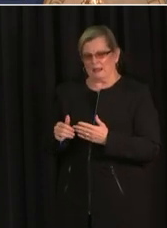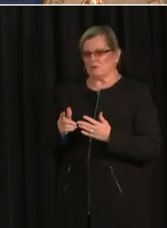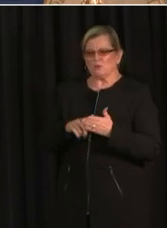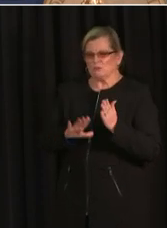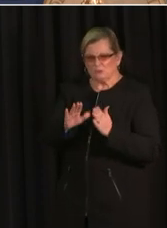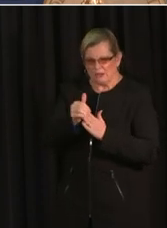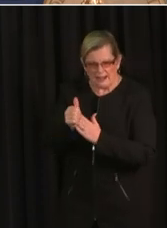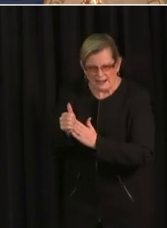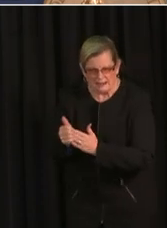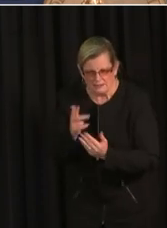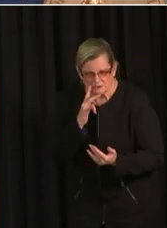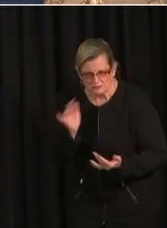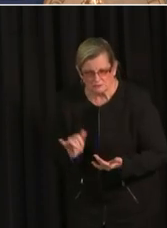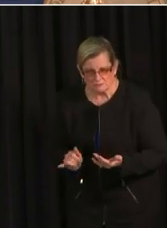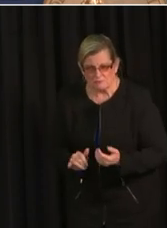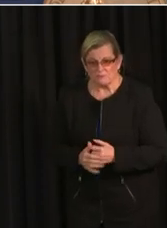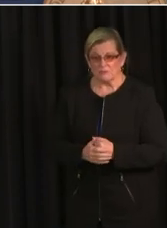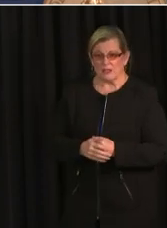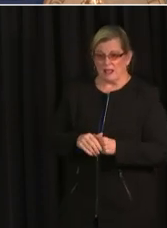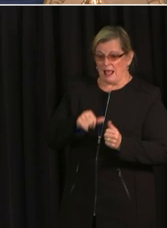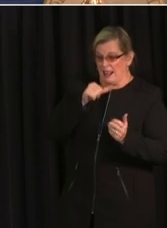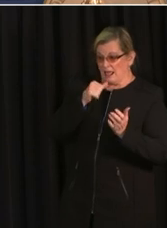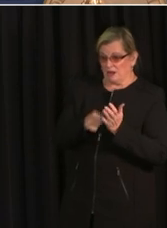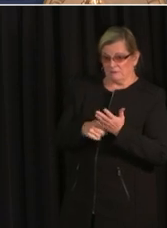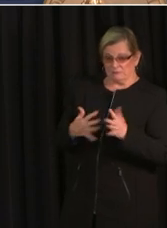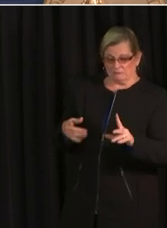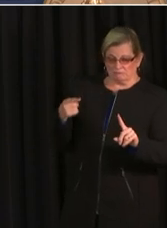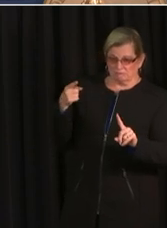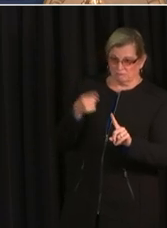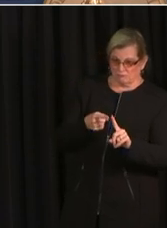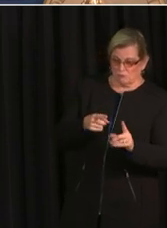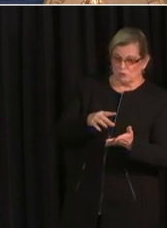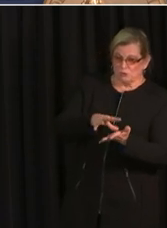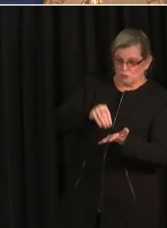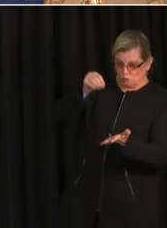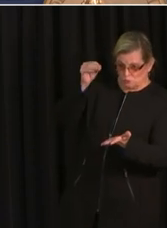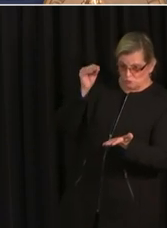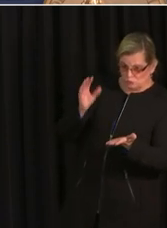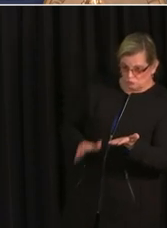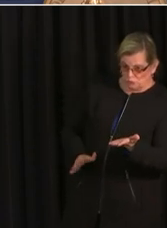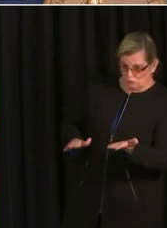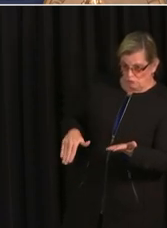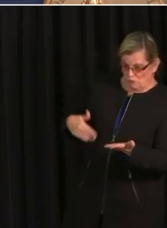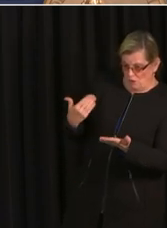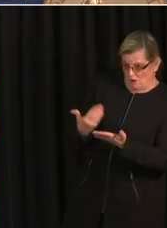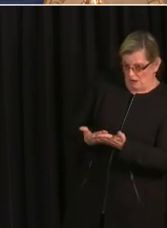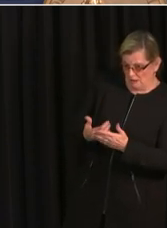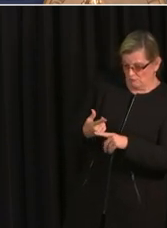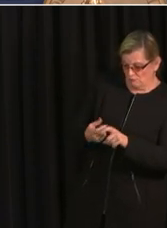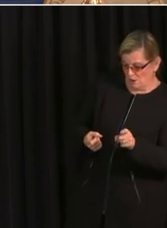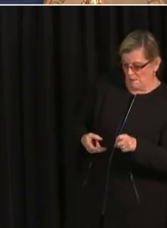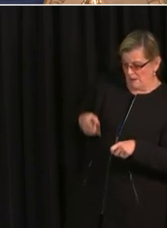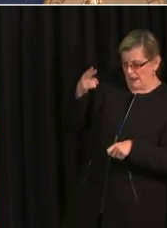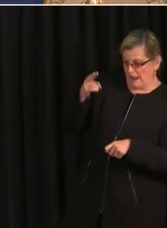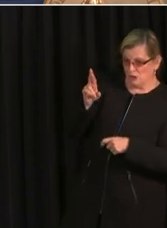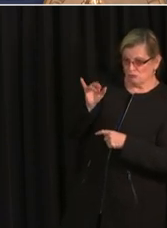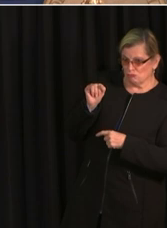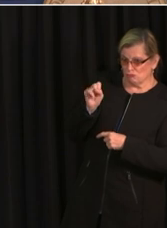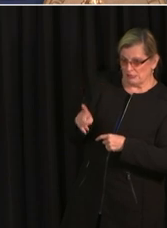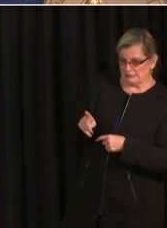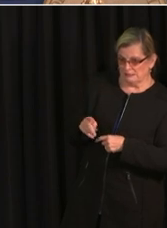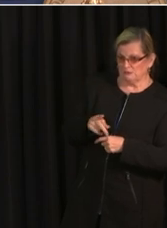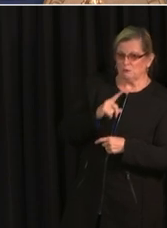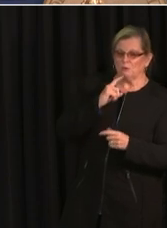So in addition, the letter clarifies that students arriving from high-risk areas will also